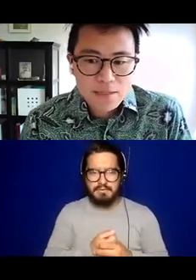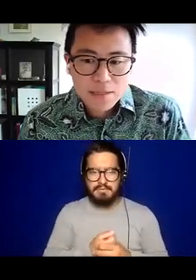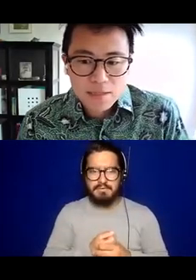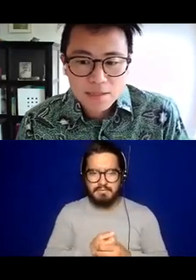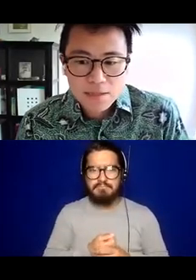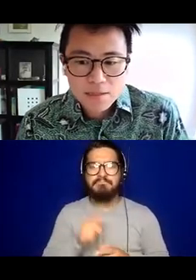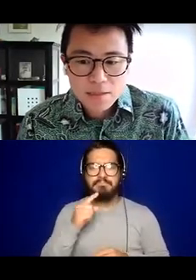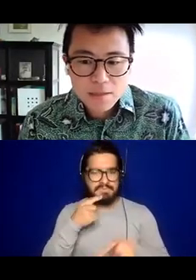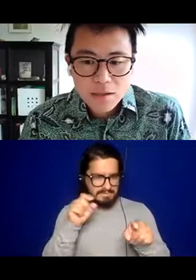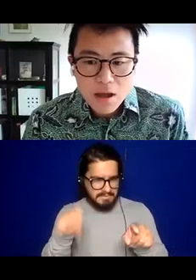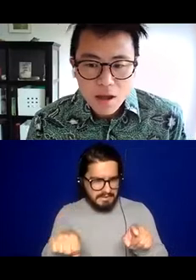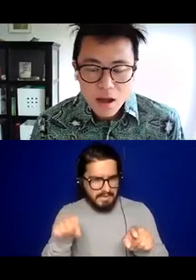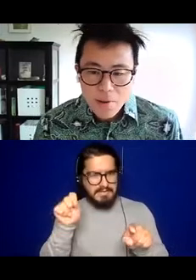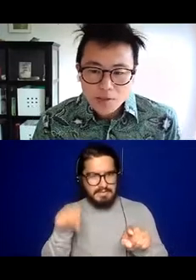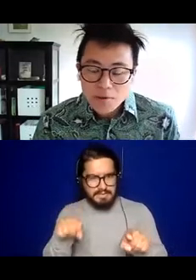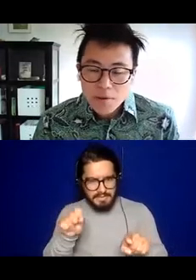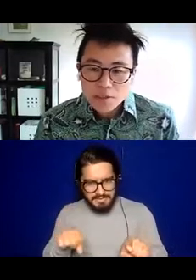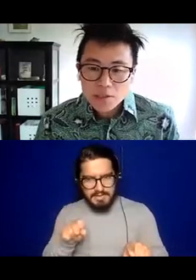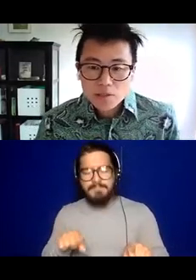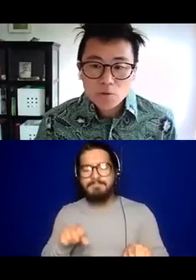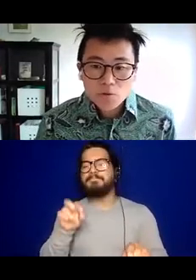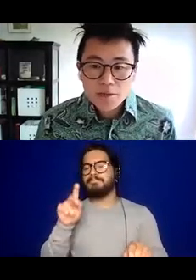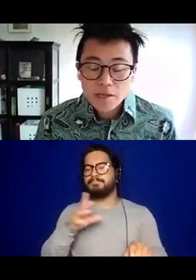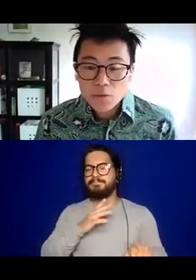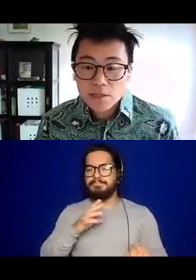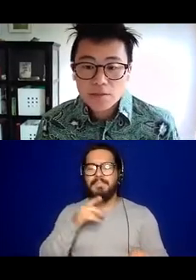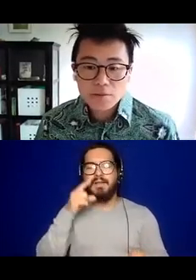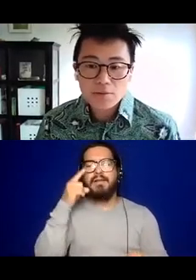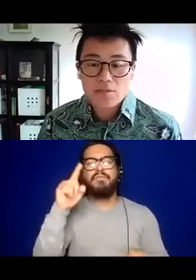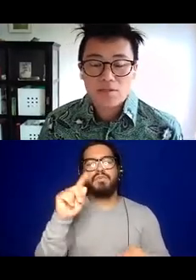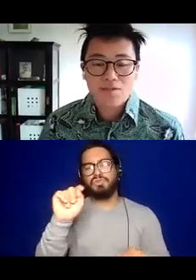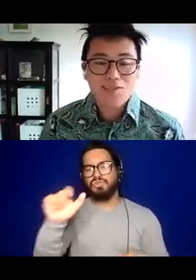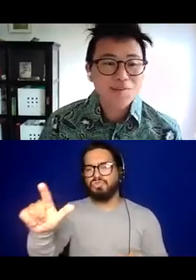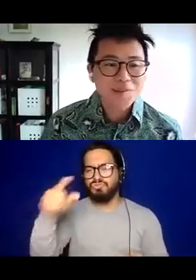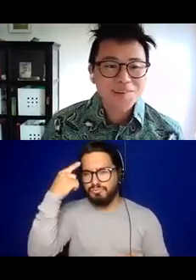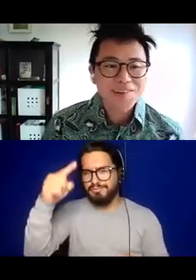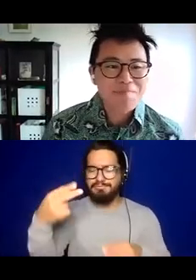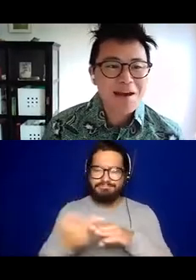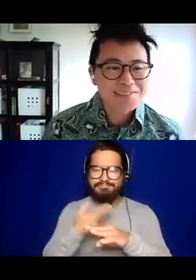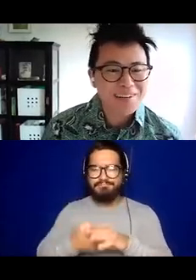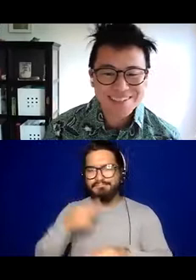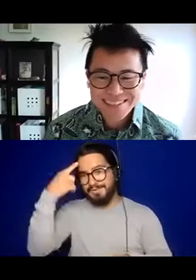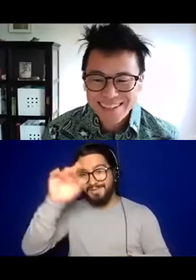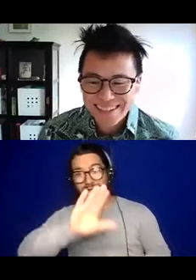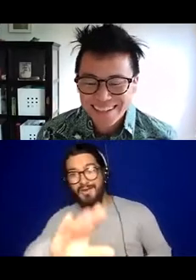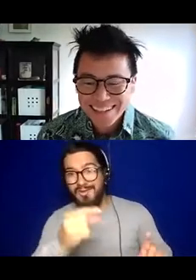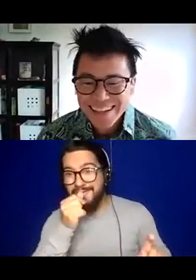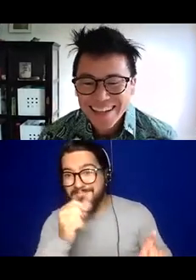Some yeses. A password manager is a tool that you can use to store your